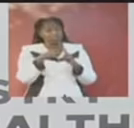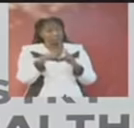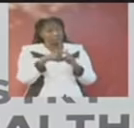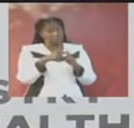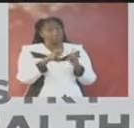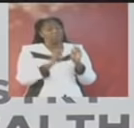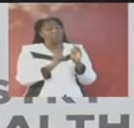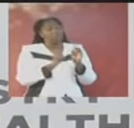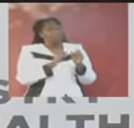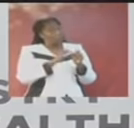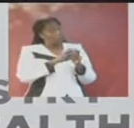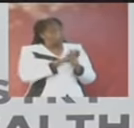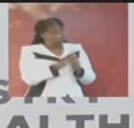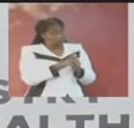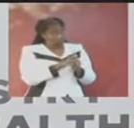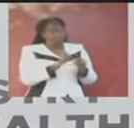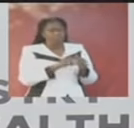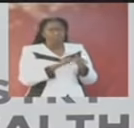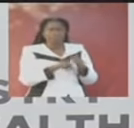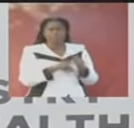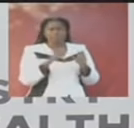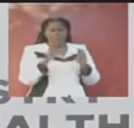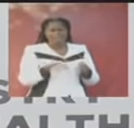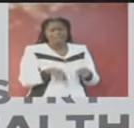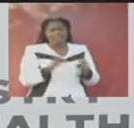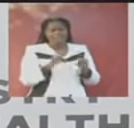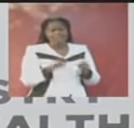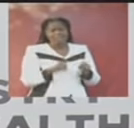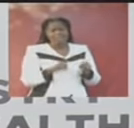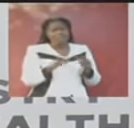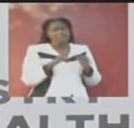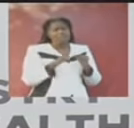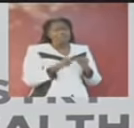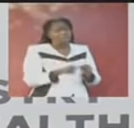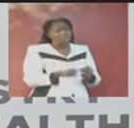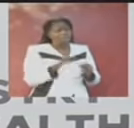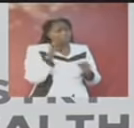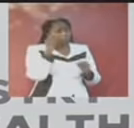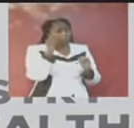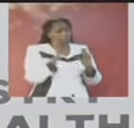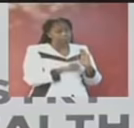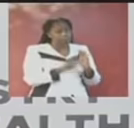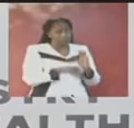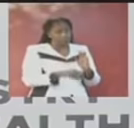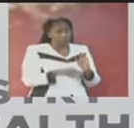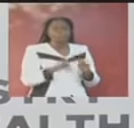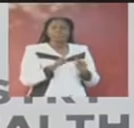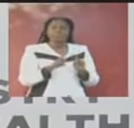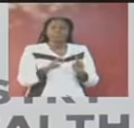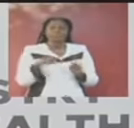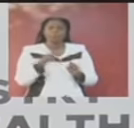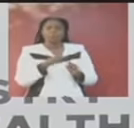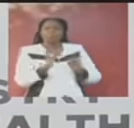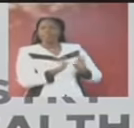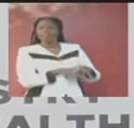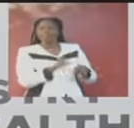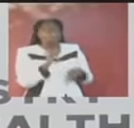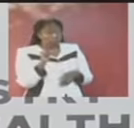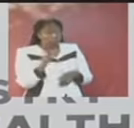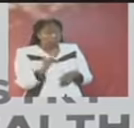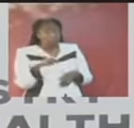really self-isolate truly in terms of their living arrangements, we recommend and we advise that that person